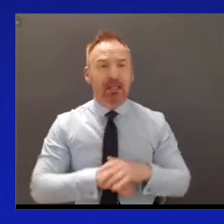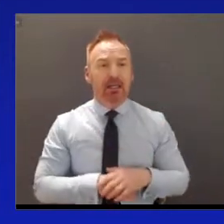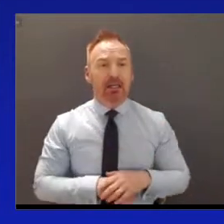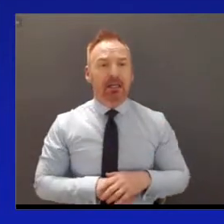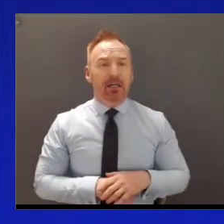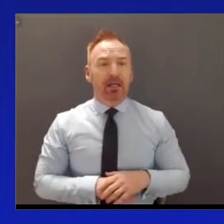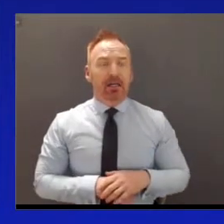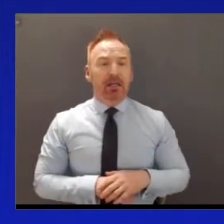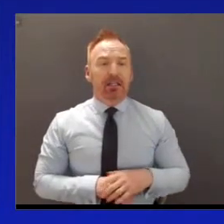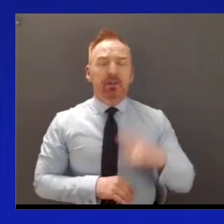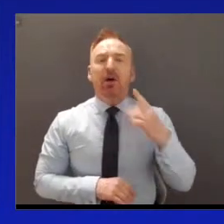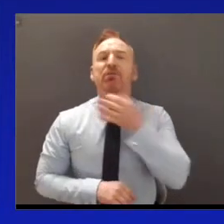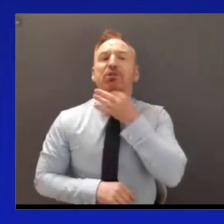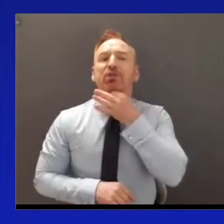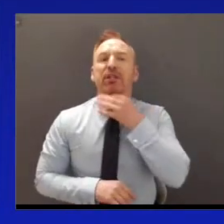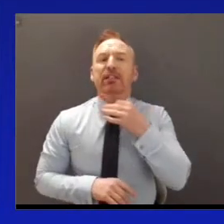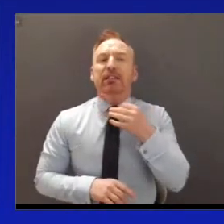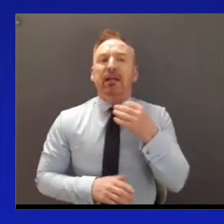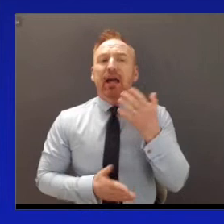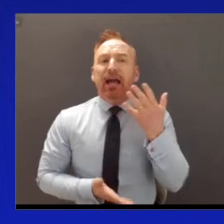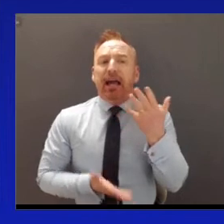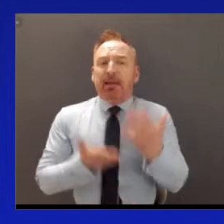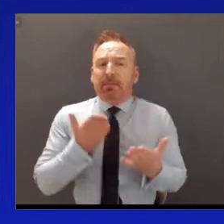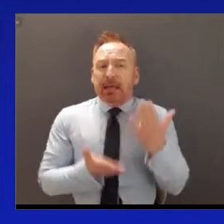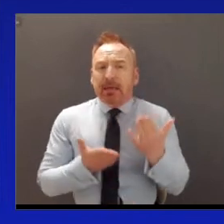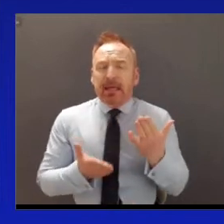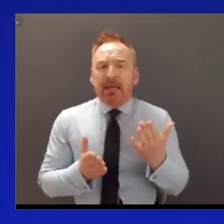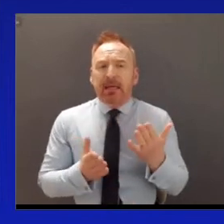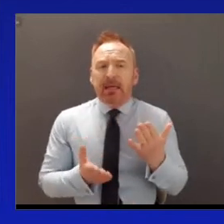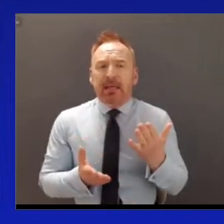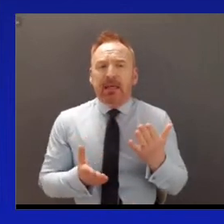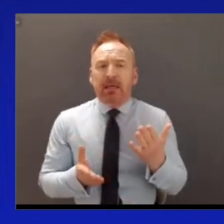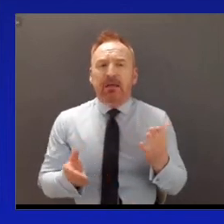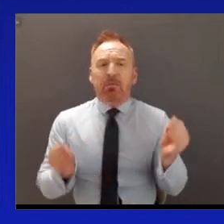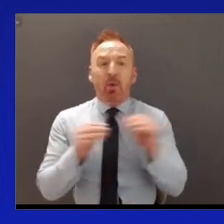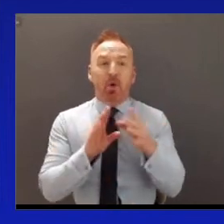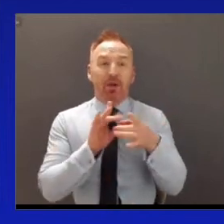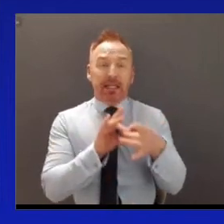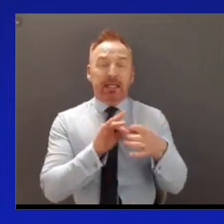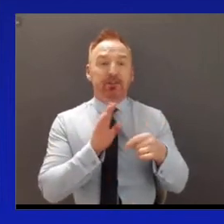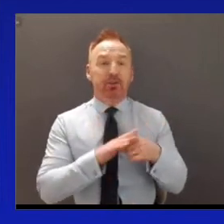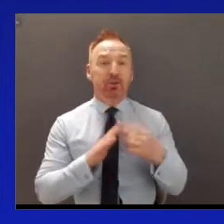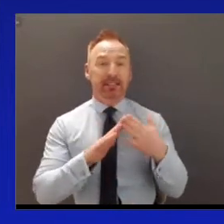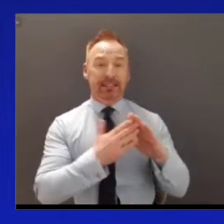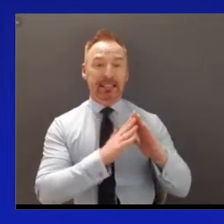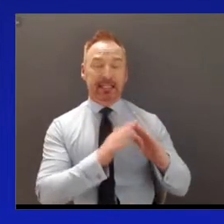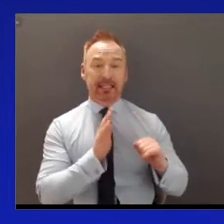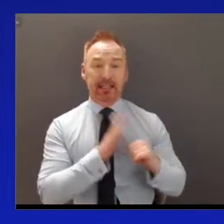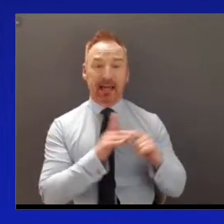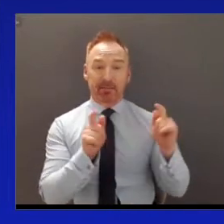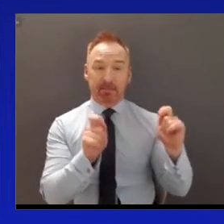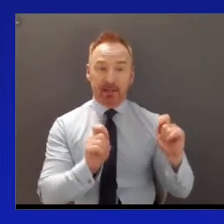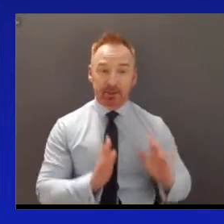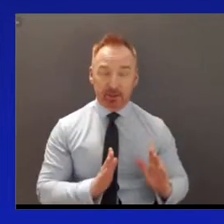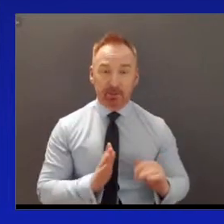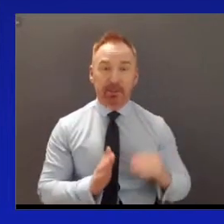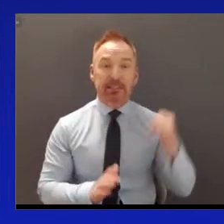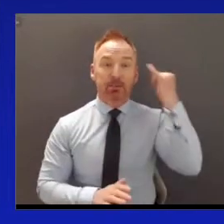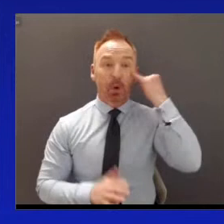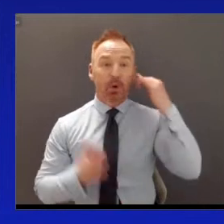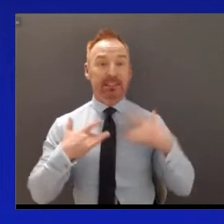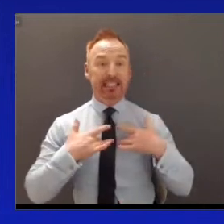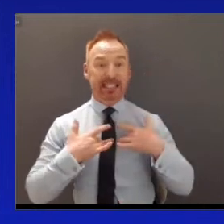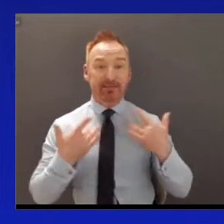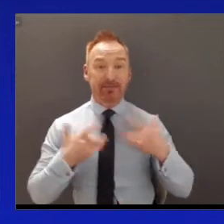anywhere. But have we, and this might be more for the city manager than this group here, from bookings of events and things like